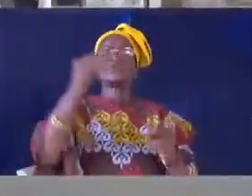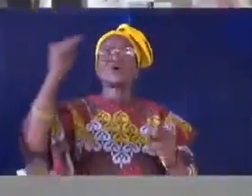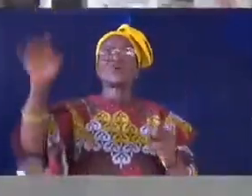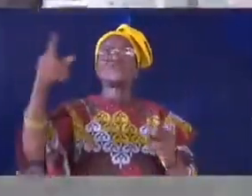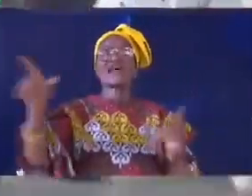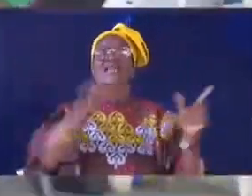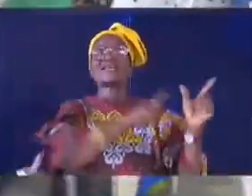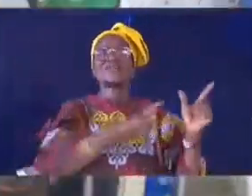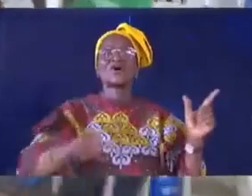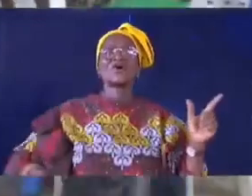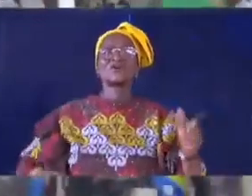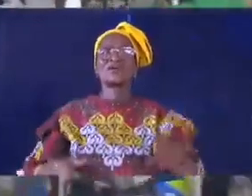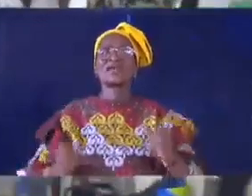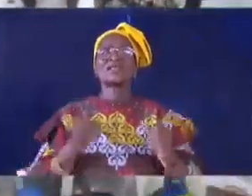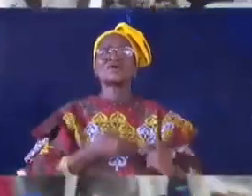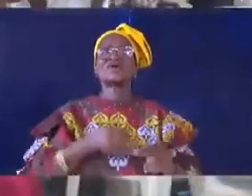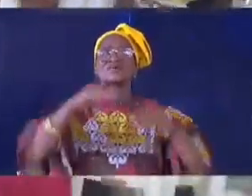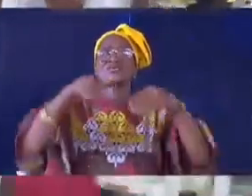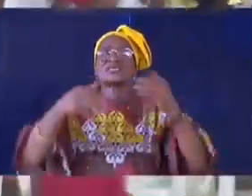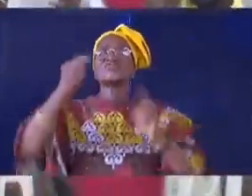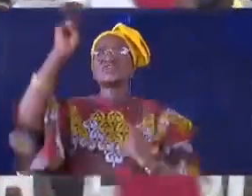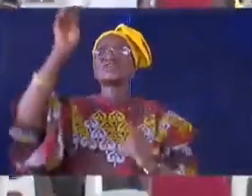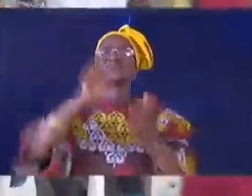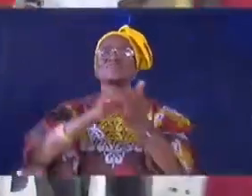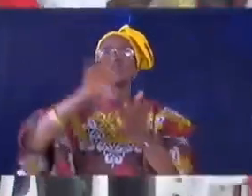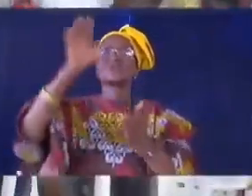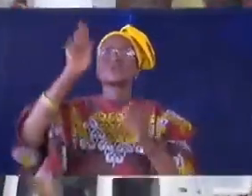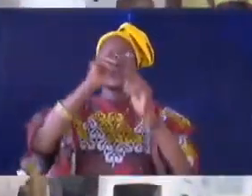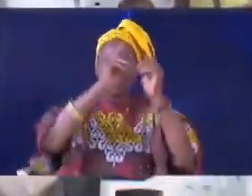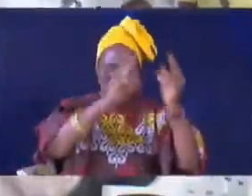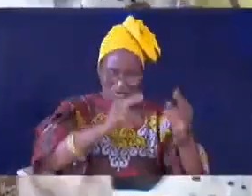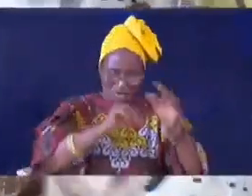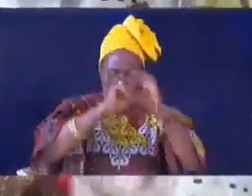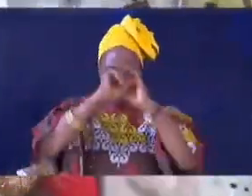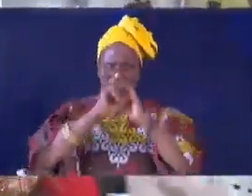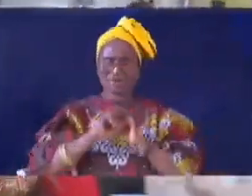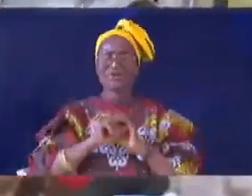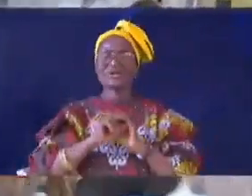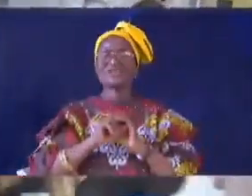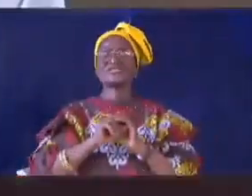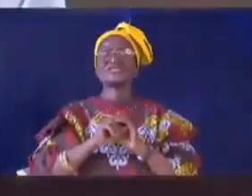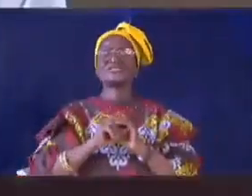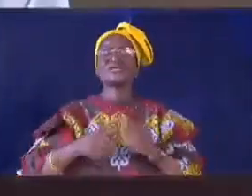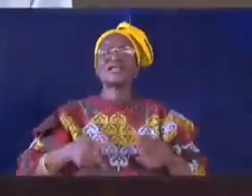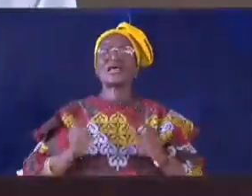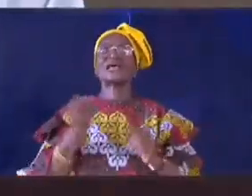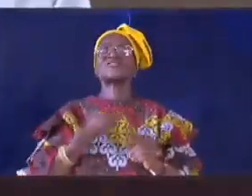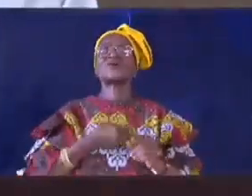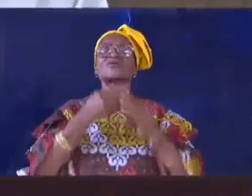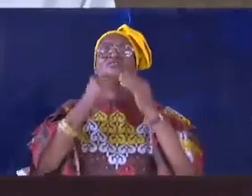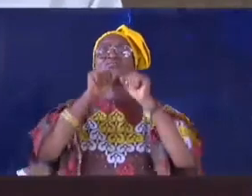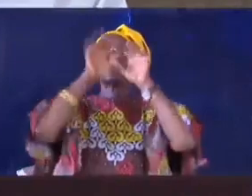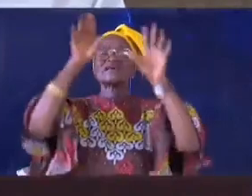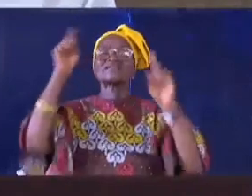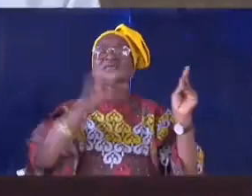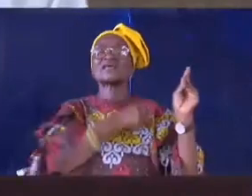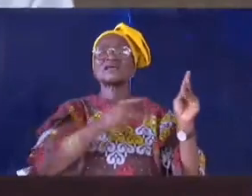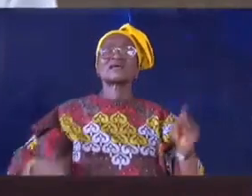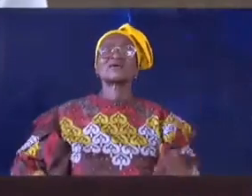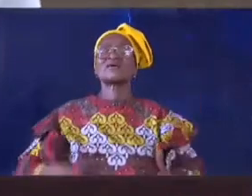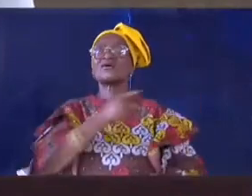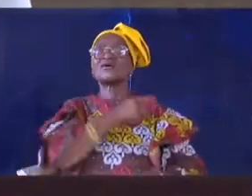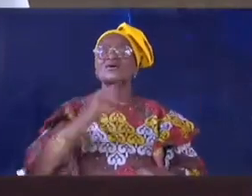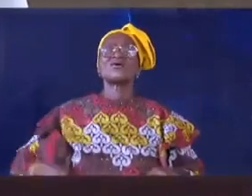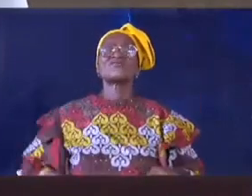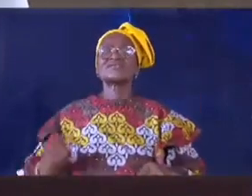Let's give him glory. Let's give him honor. Let's give him adoration. Let's bless the King of Kings, the Lord of